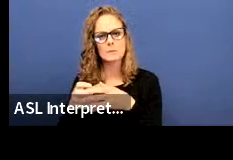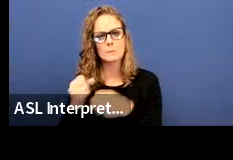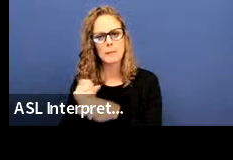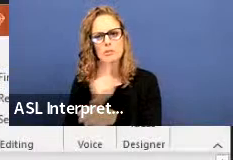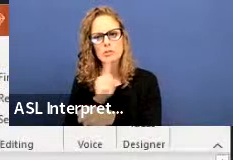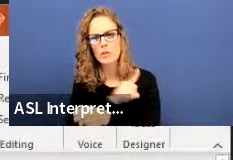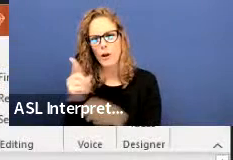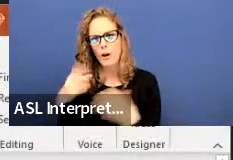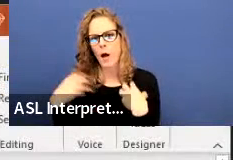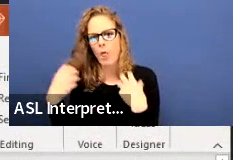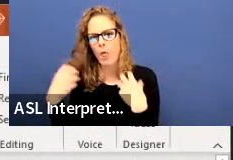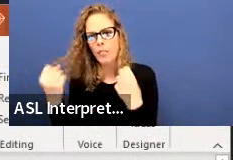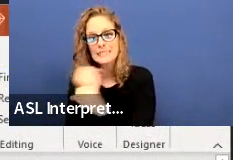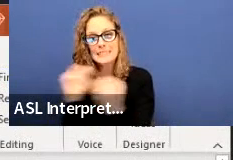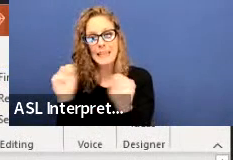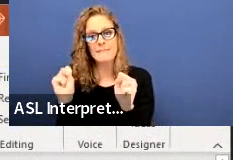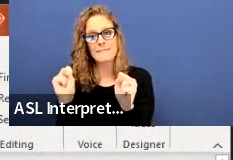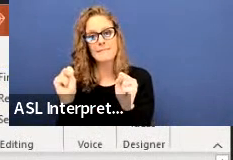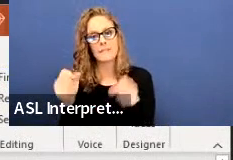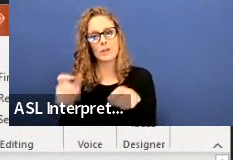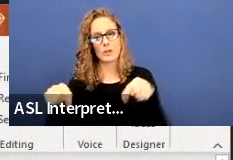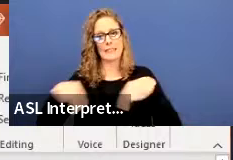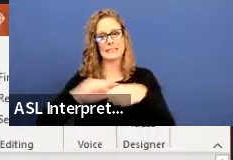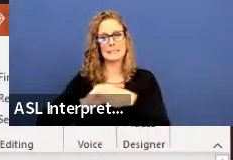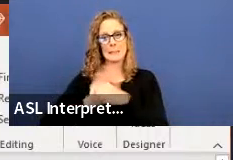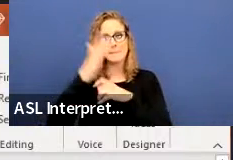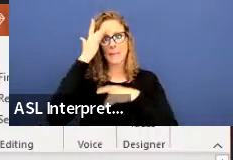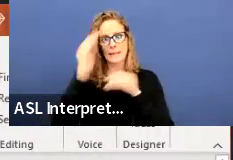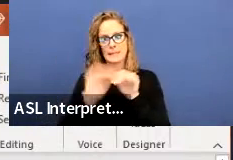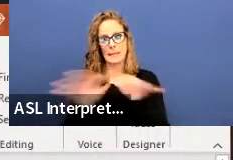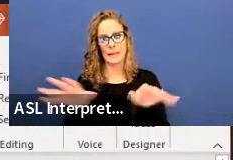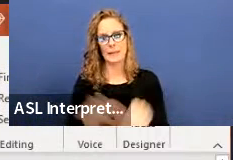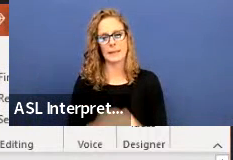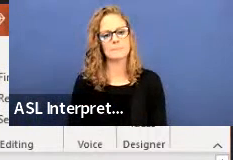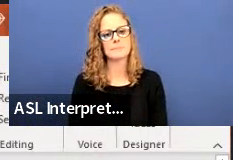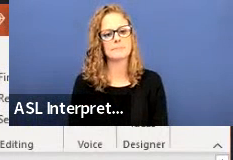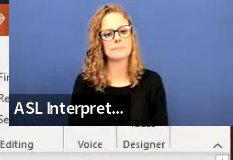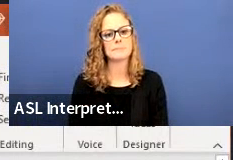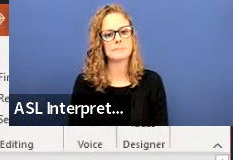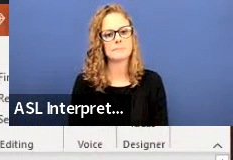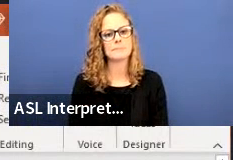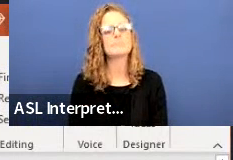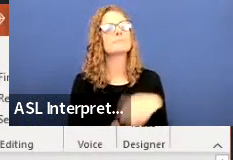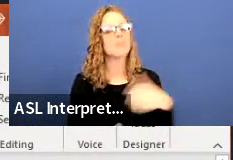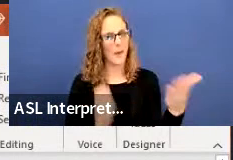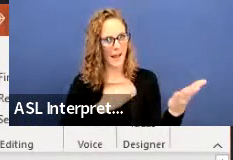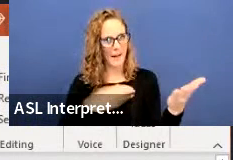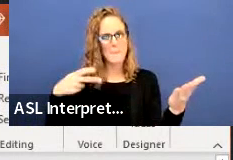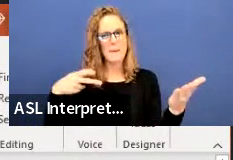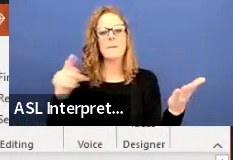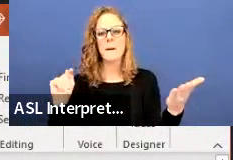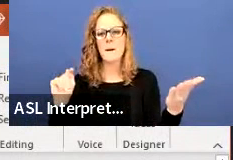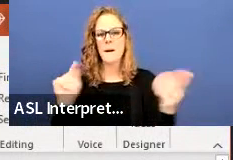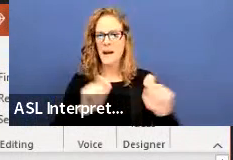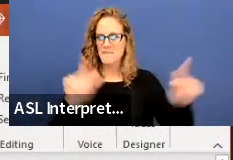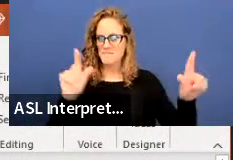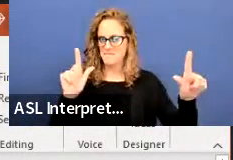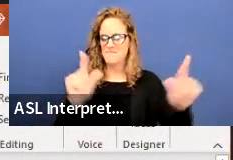and safe during this pandemic. Oh, yes, let's see our PowerPoint.